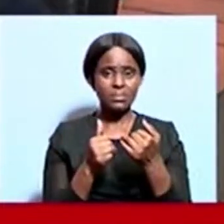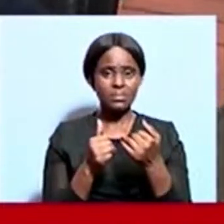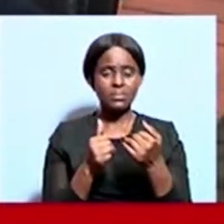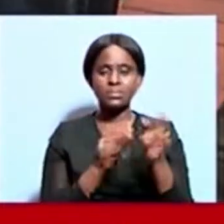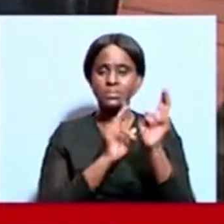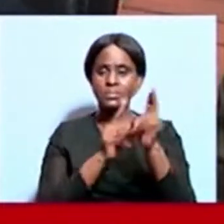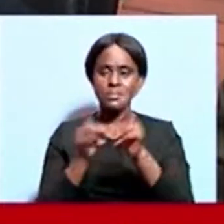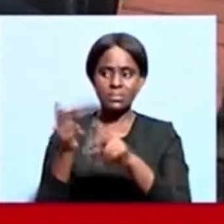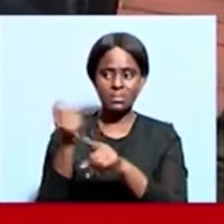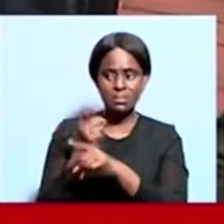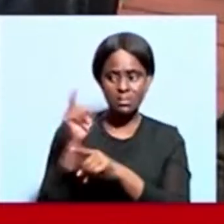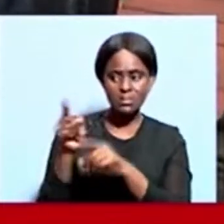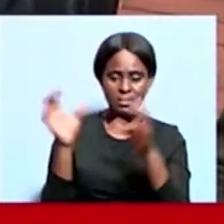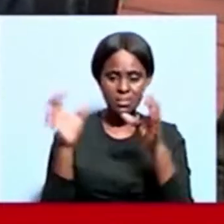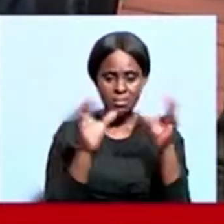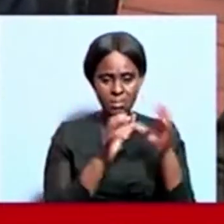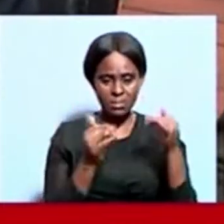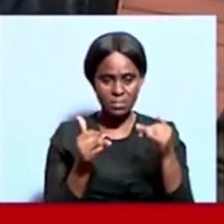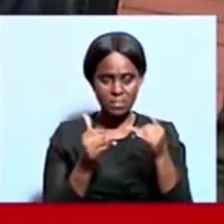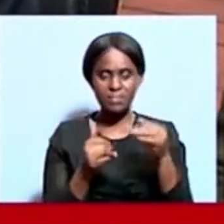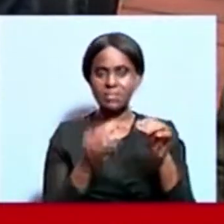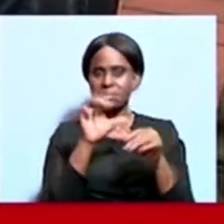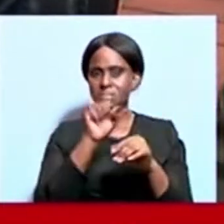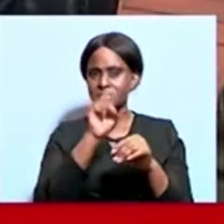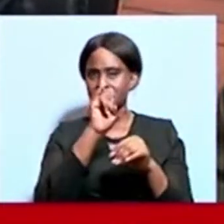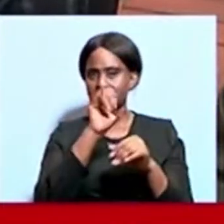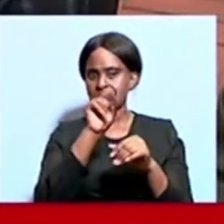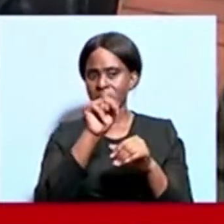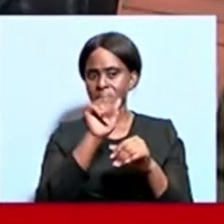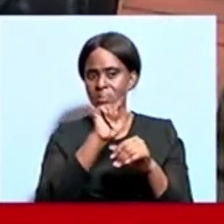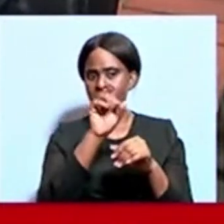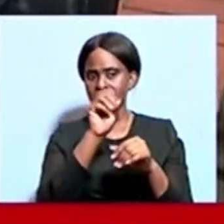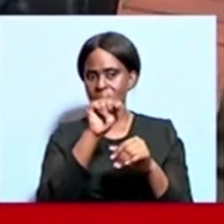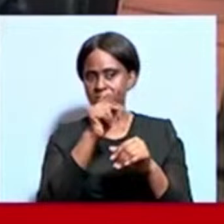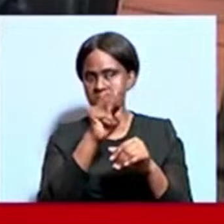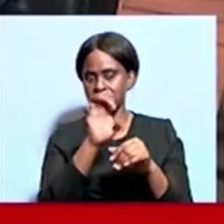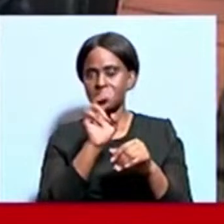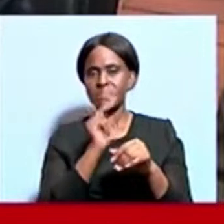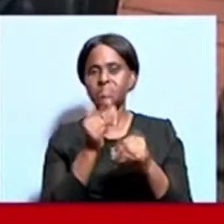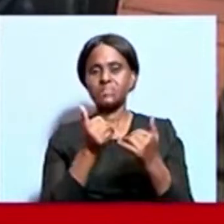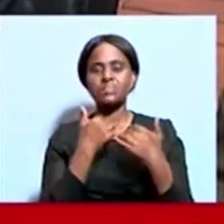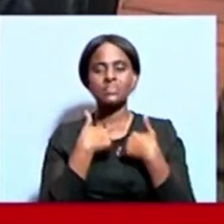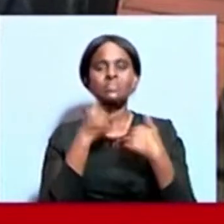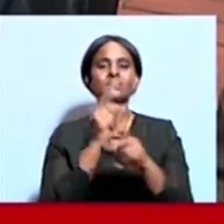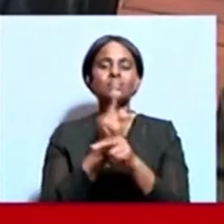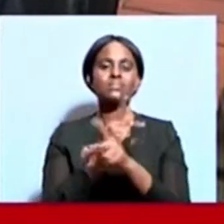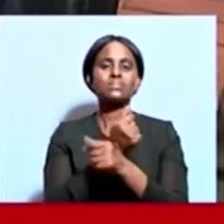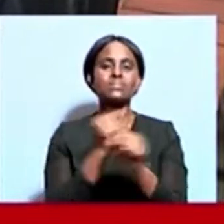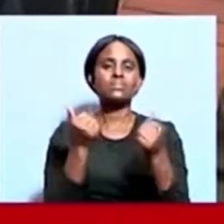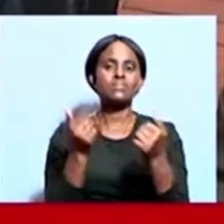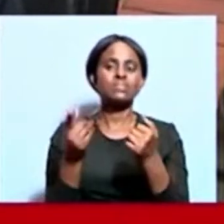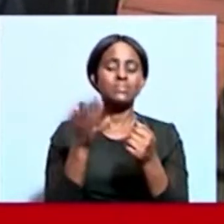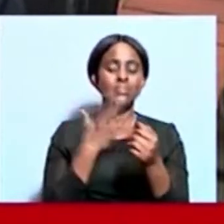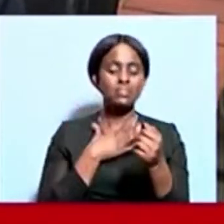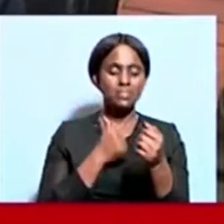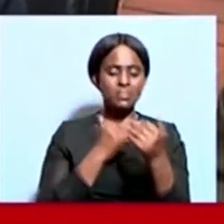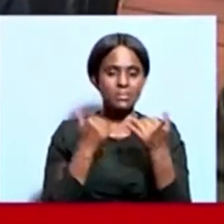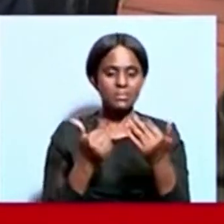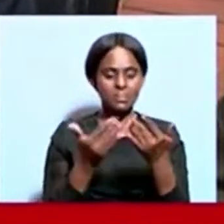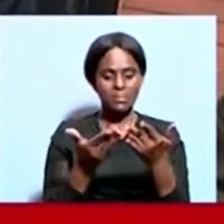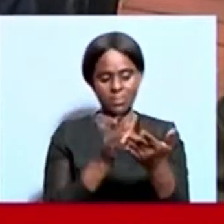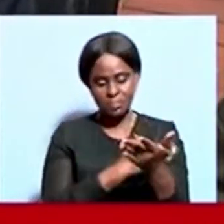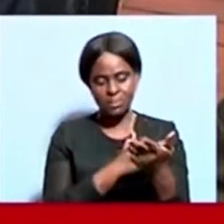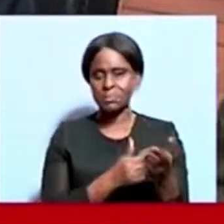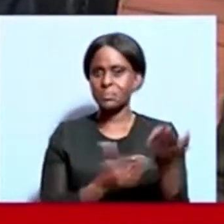answer coming from councils, Sinazongwe inclusive, is that now we have secured them. I take you now